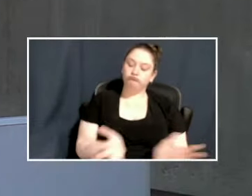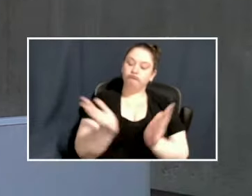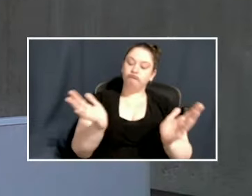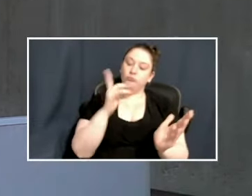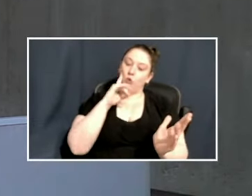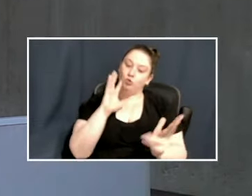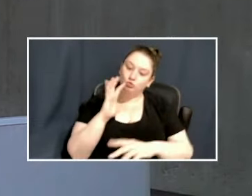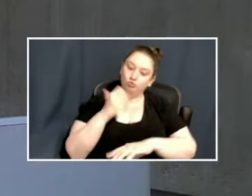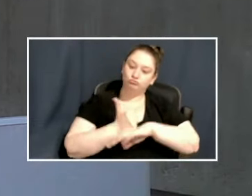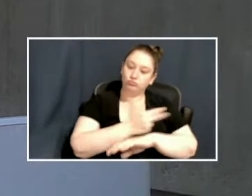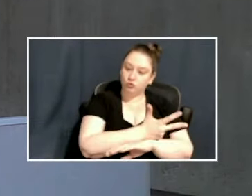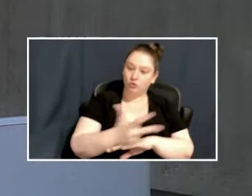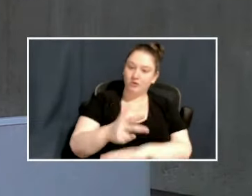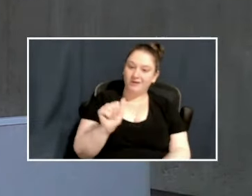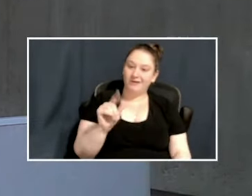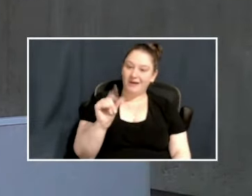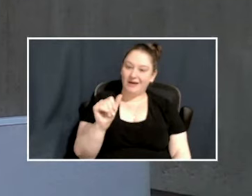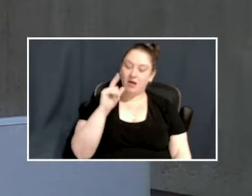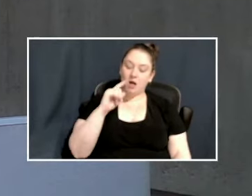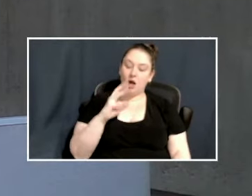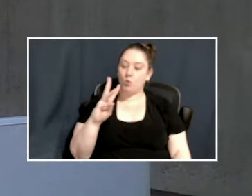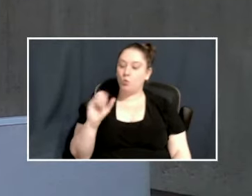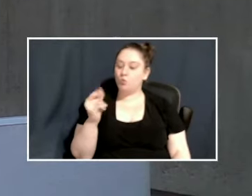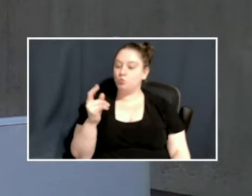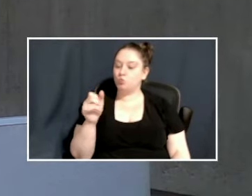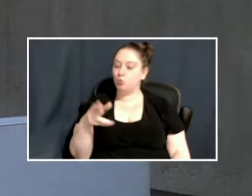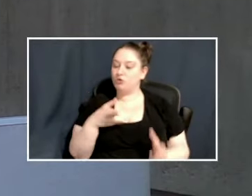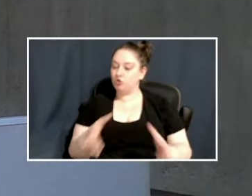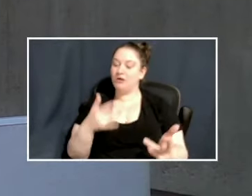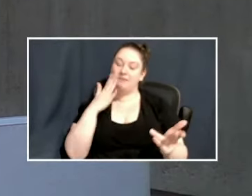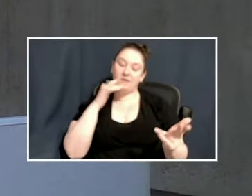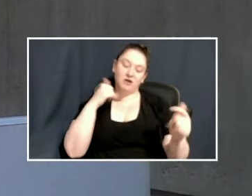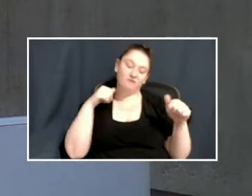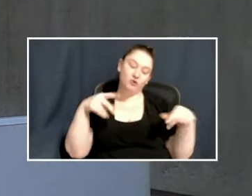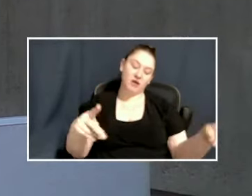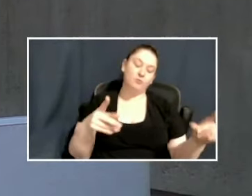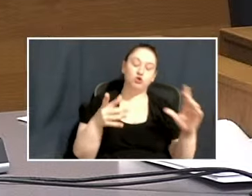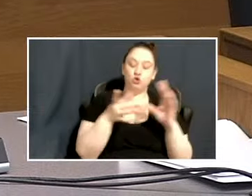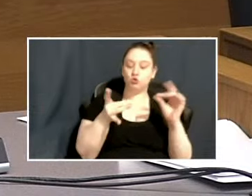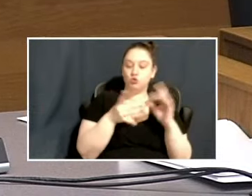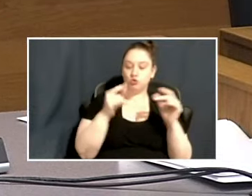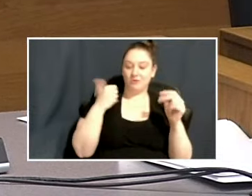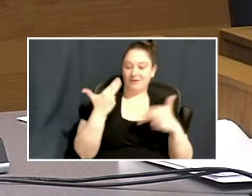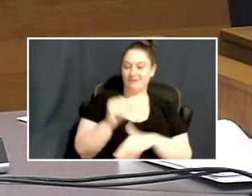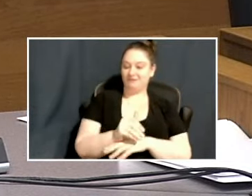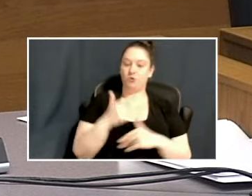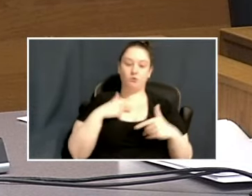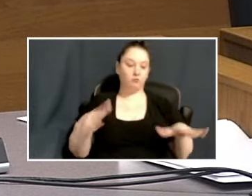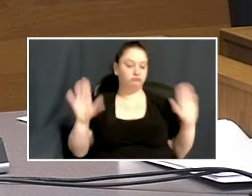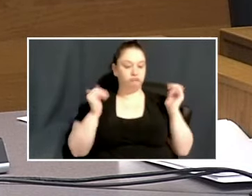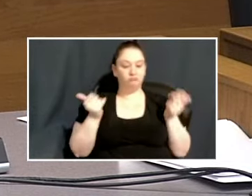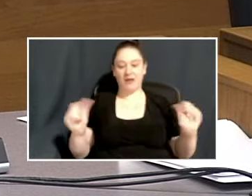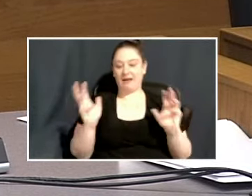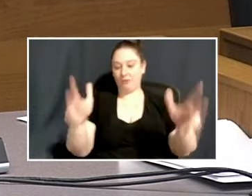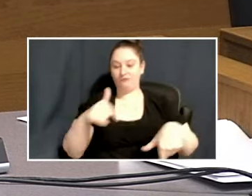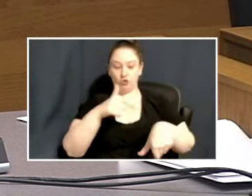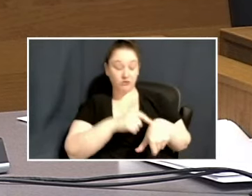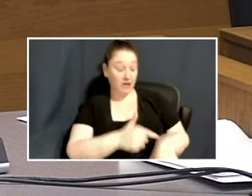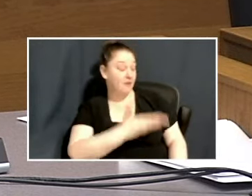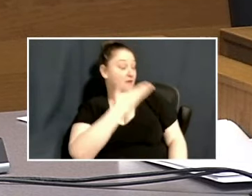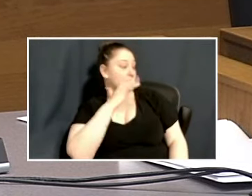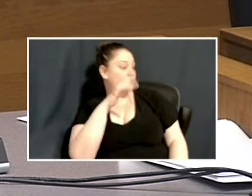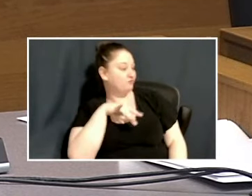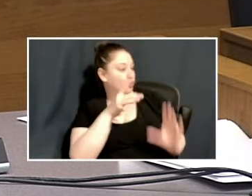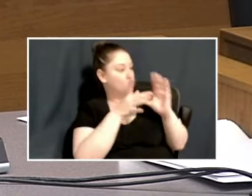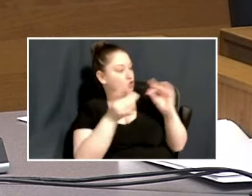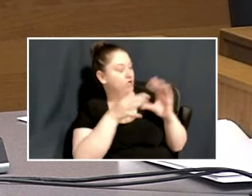Street. Thank you for your consideration and the opportunity to speak on this issue, and I yield any of my remaining time. Thank you for your testimony. I do know that the